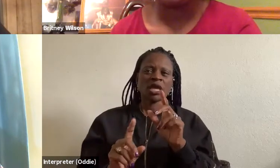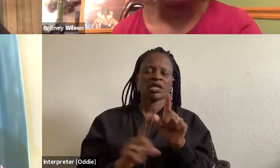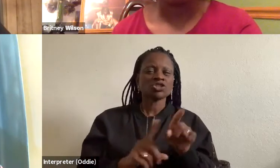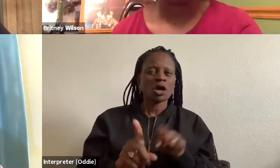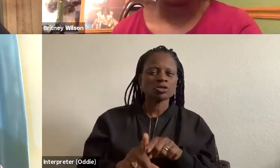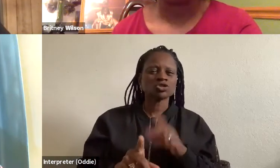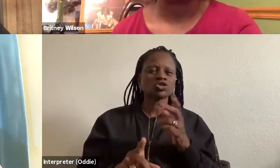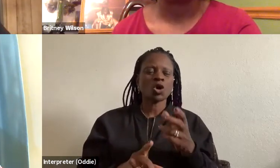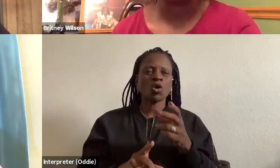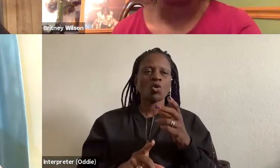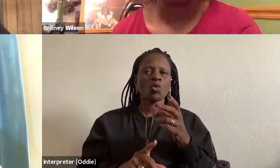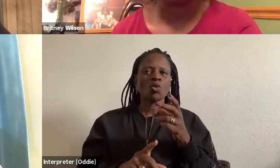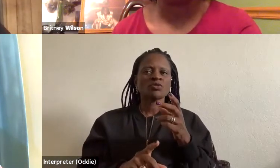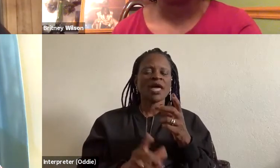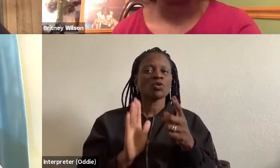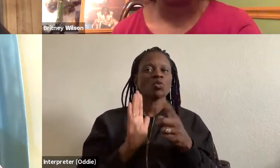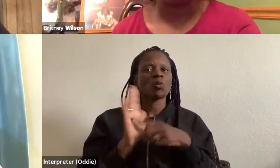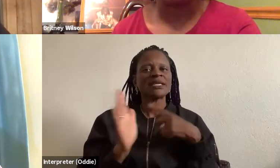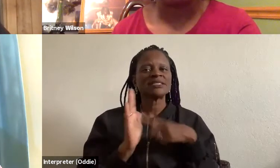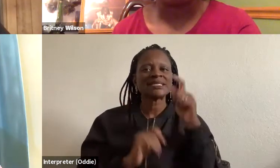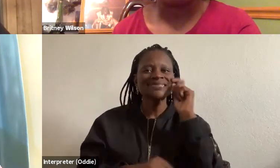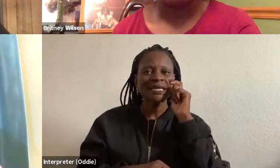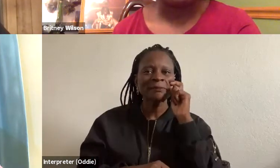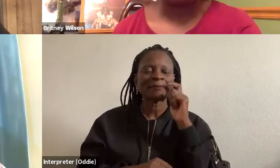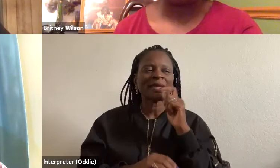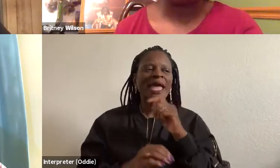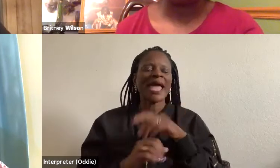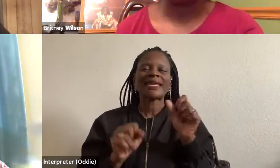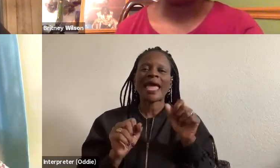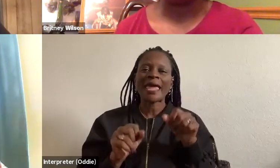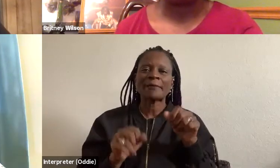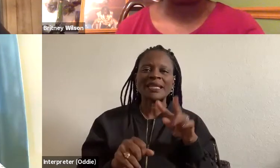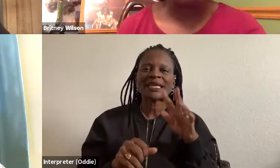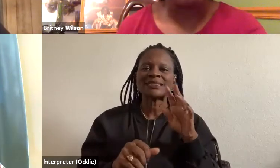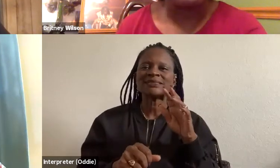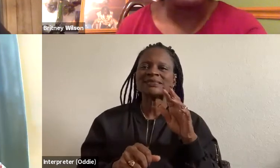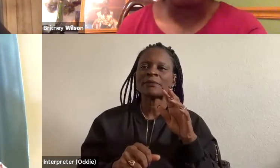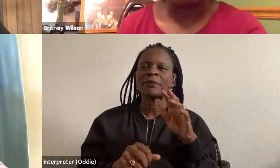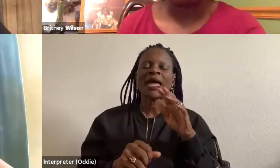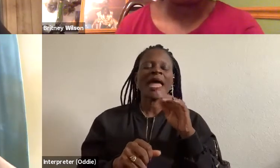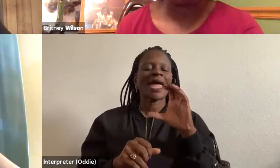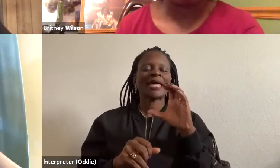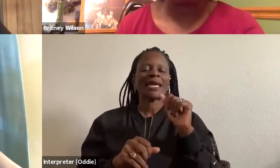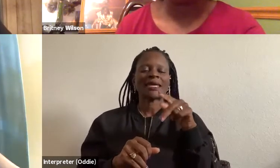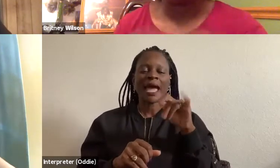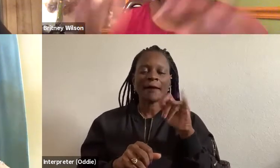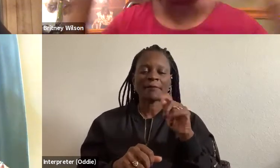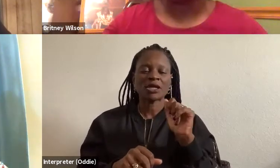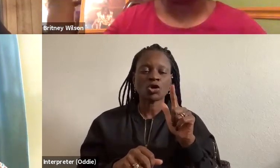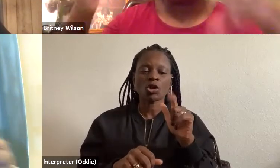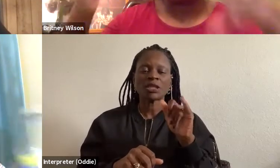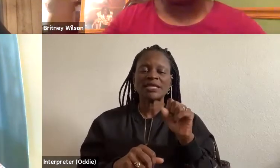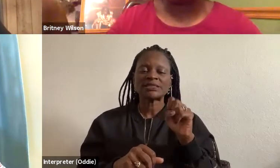represented. It's the fact that racism and ableism and capitalism and economic,